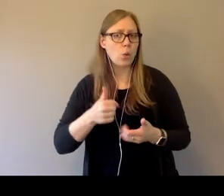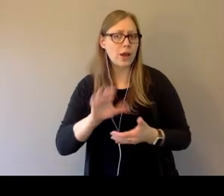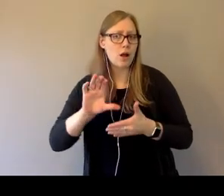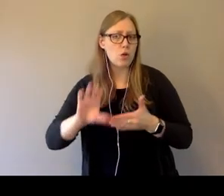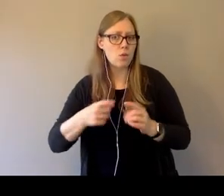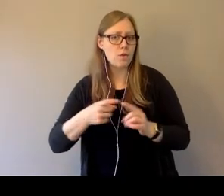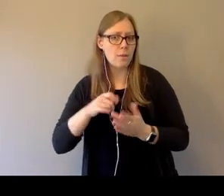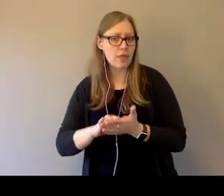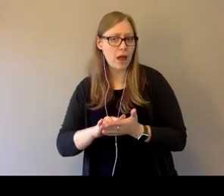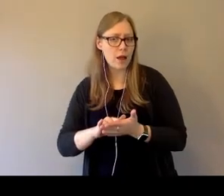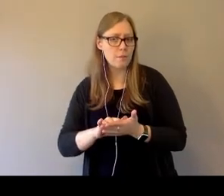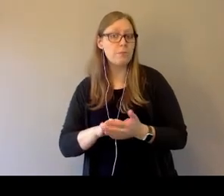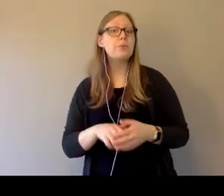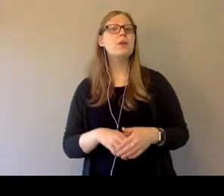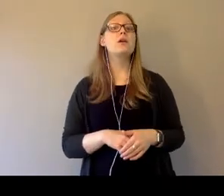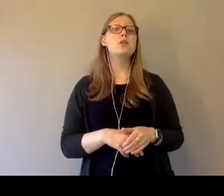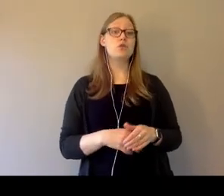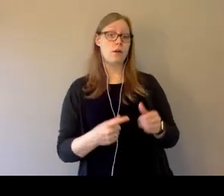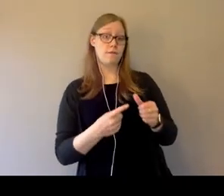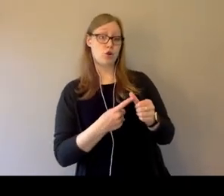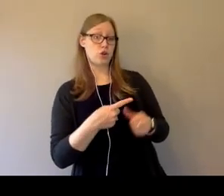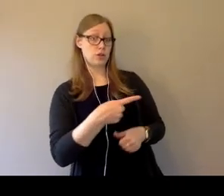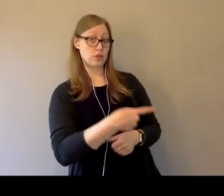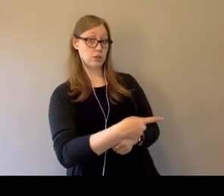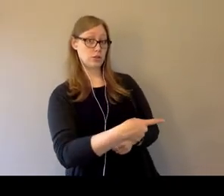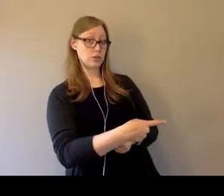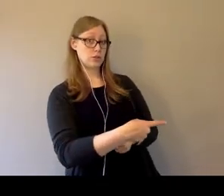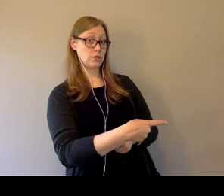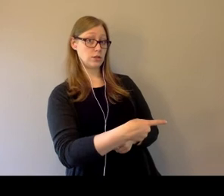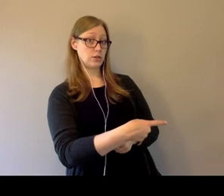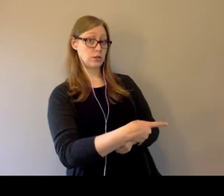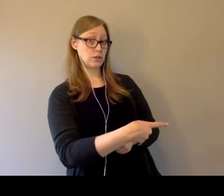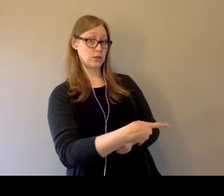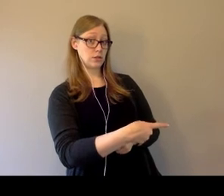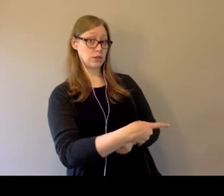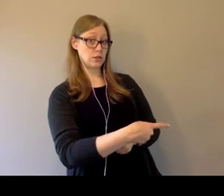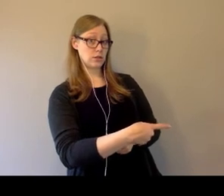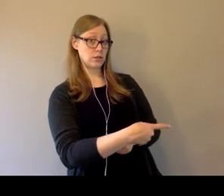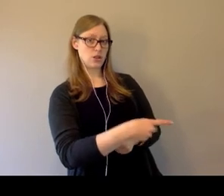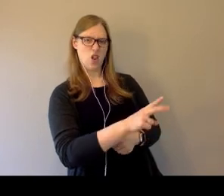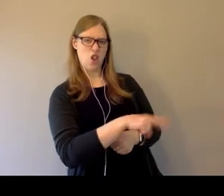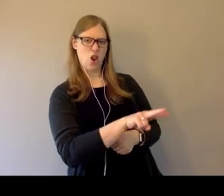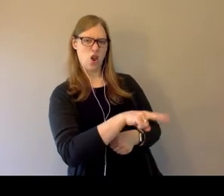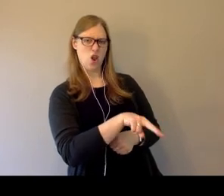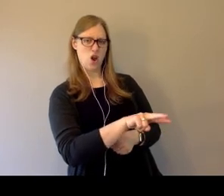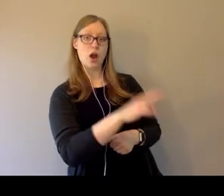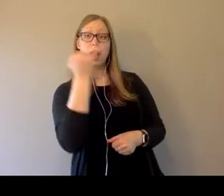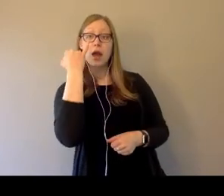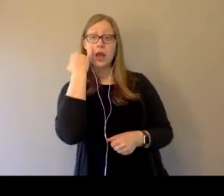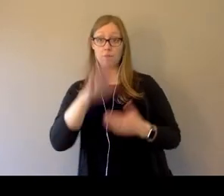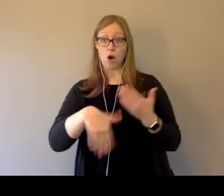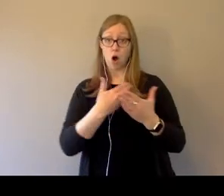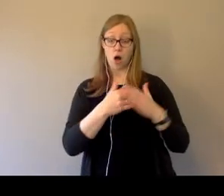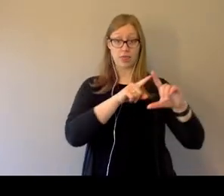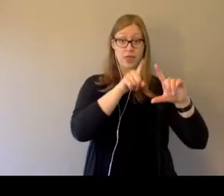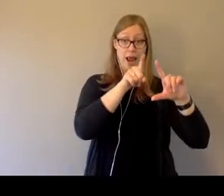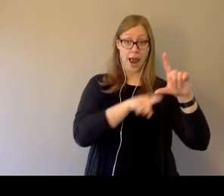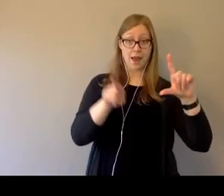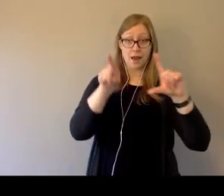have all the angles of one triangle are congruent to all the angles of another triangle, the triangles are similar. So they can be